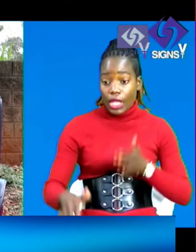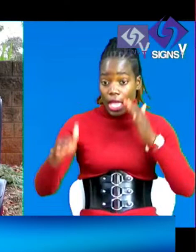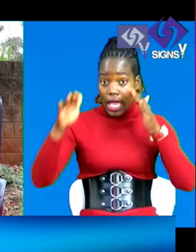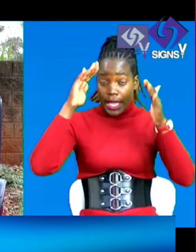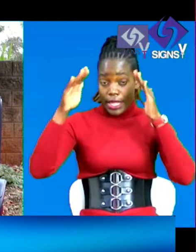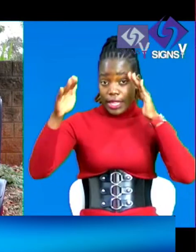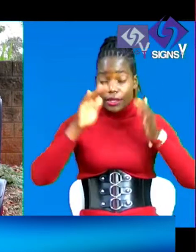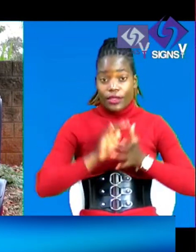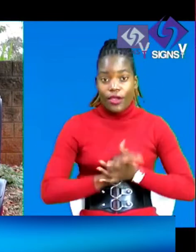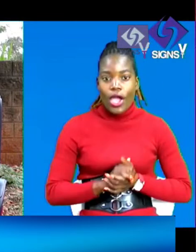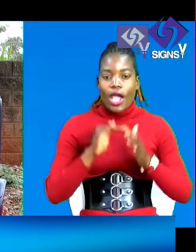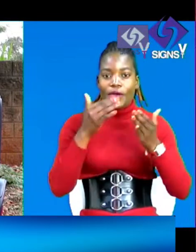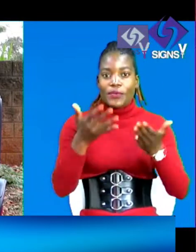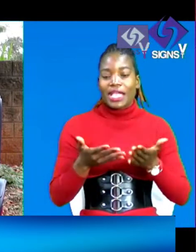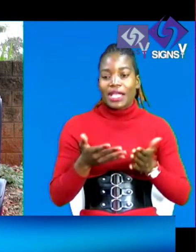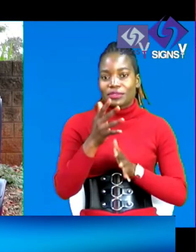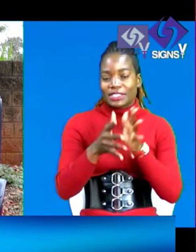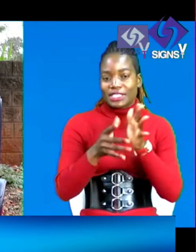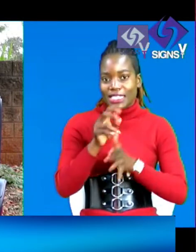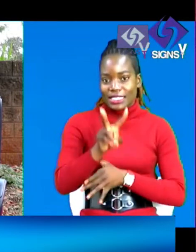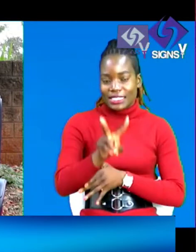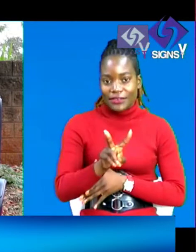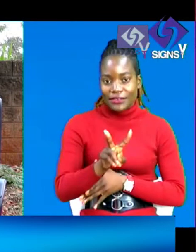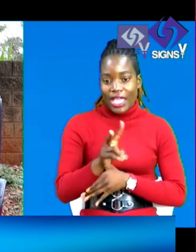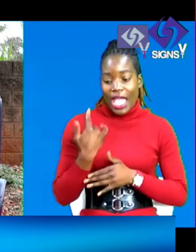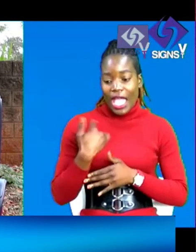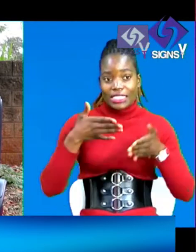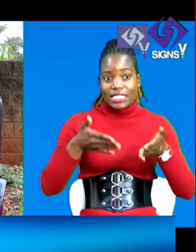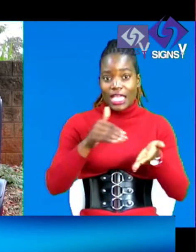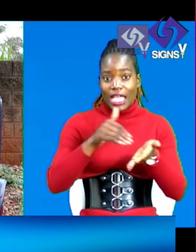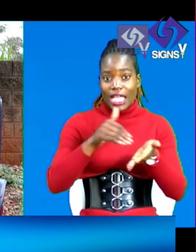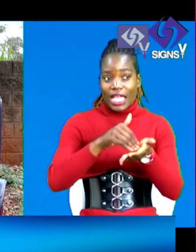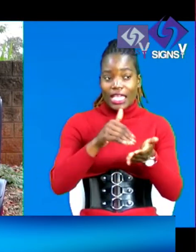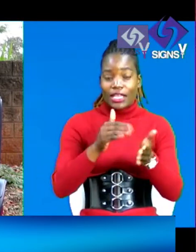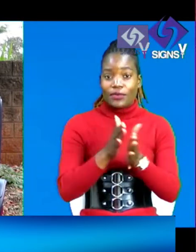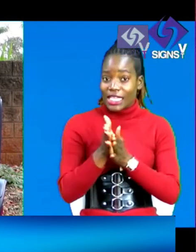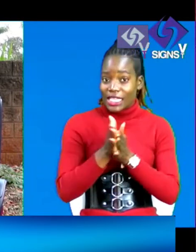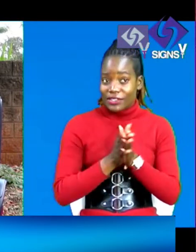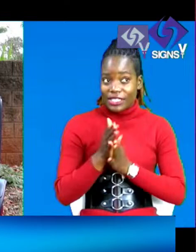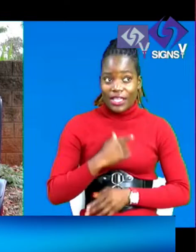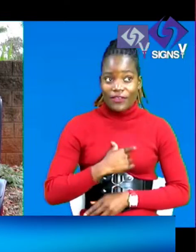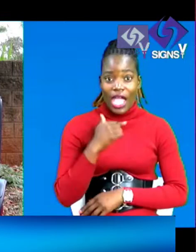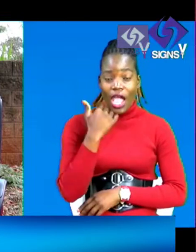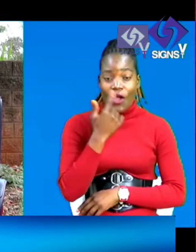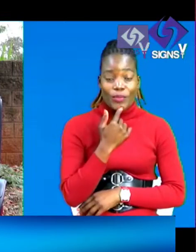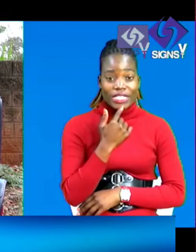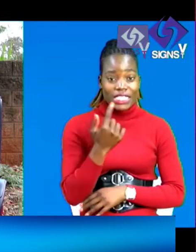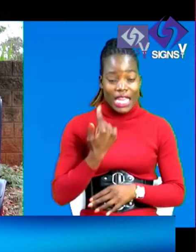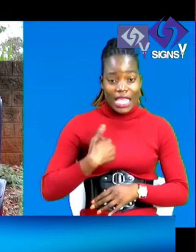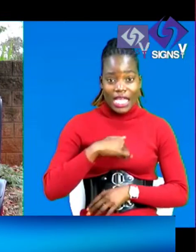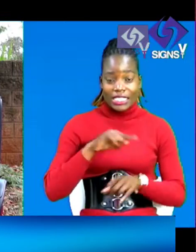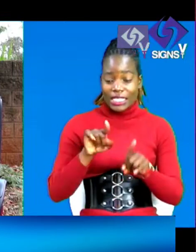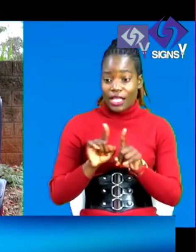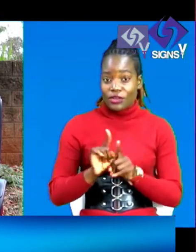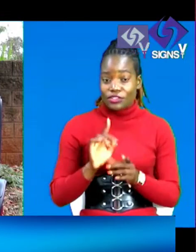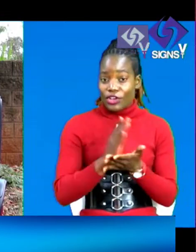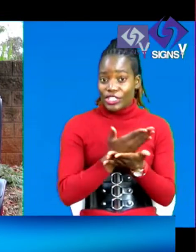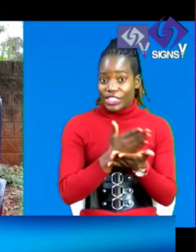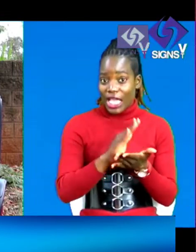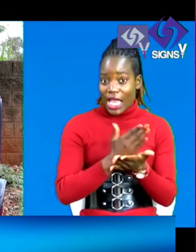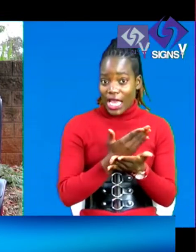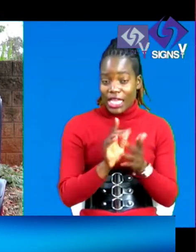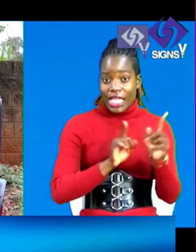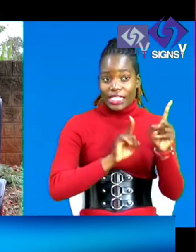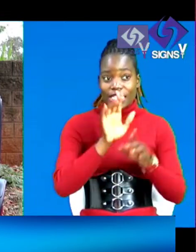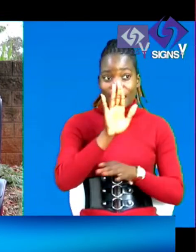Hello, welcome to Science TV. We're here again with an interesting guest who will be telling us and sharing his